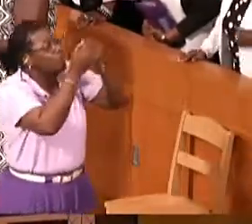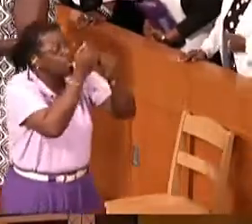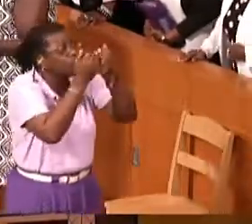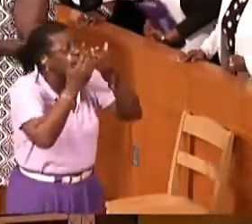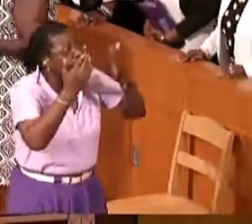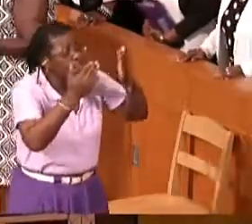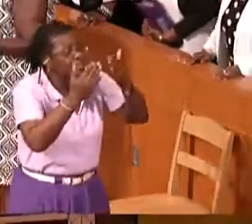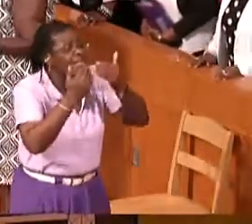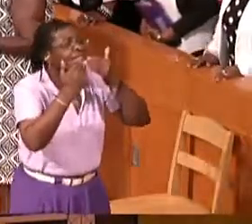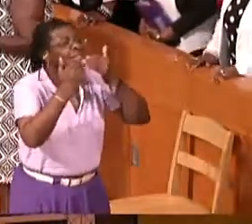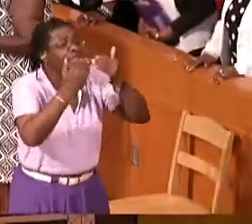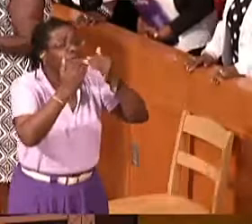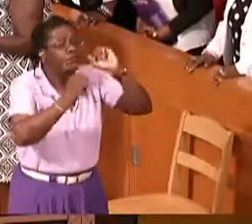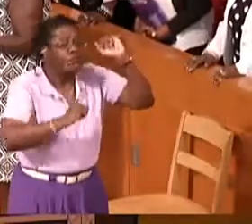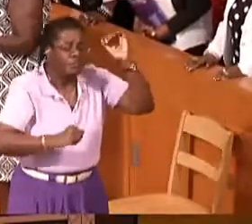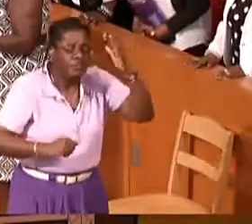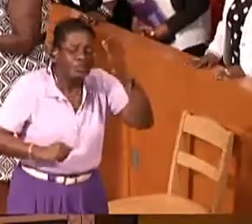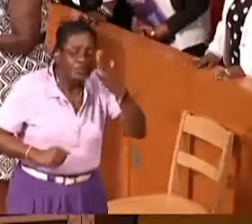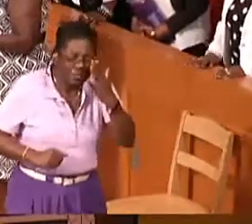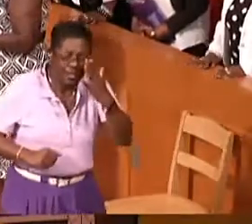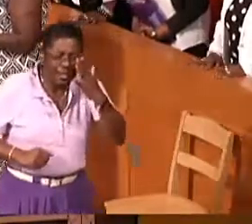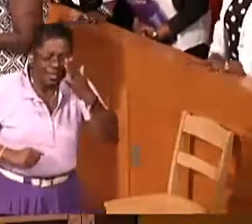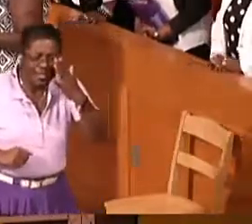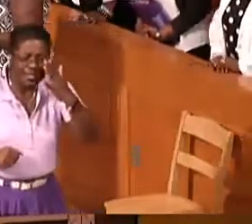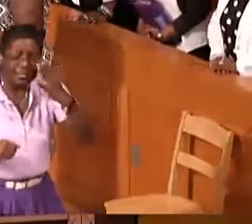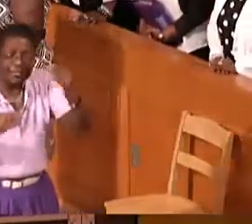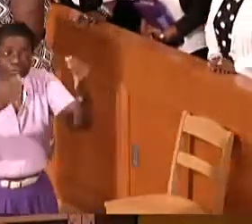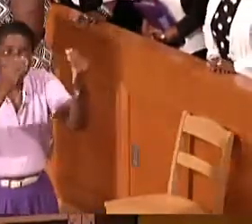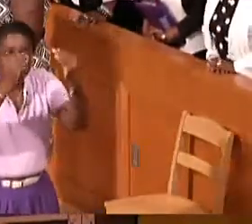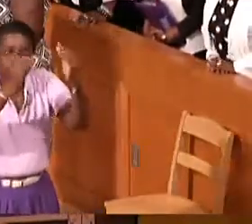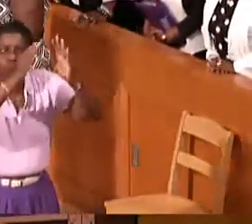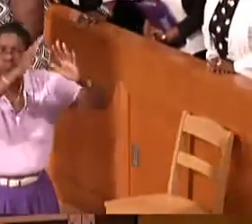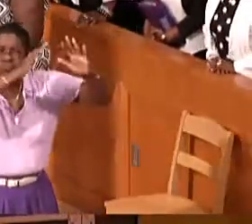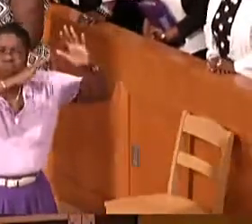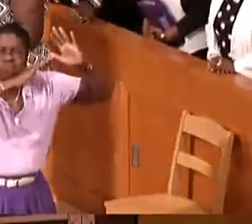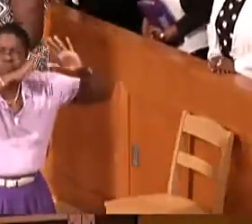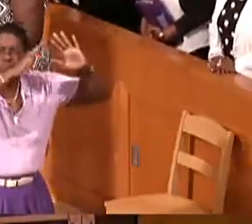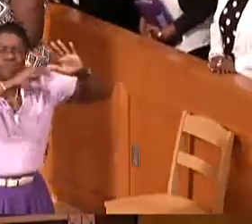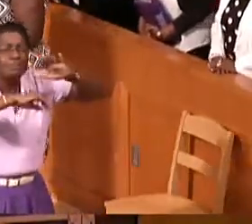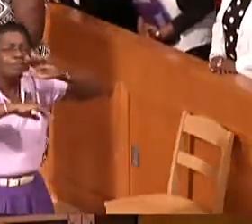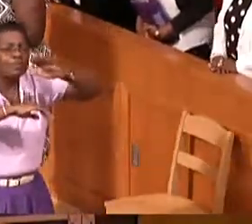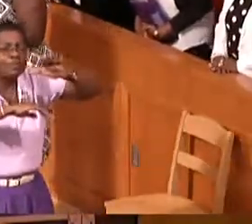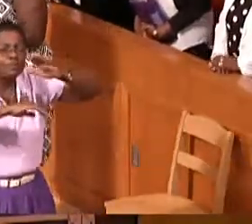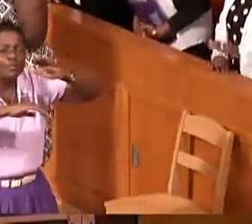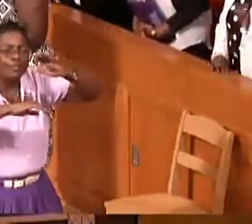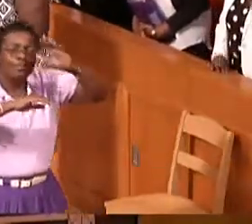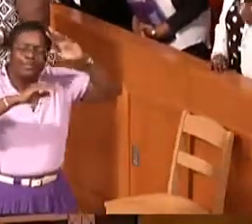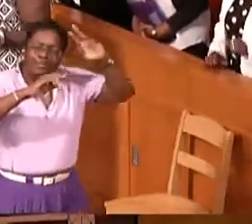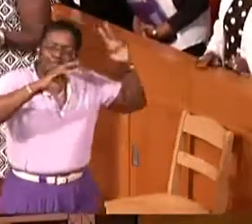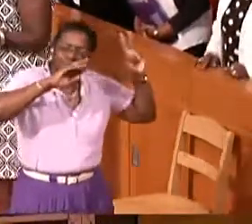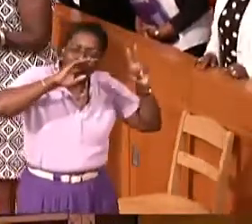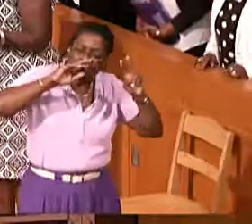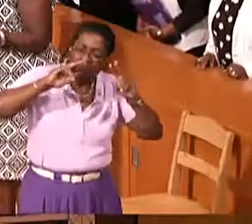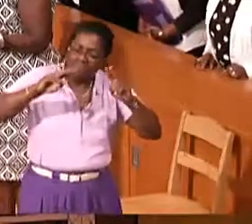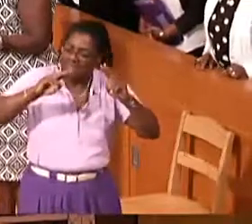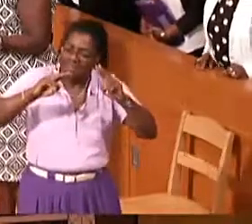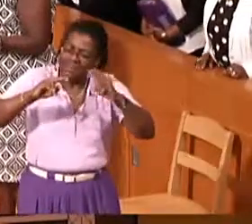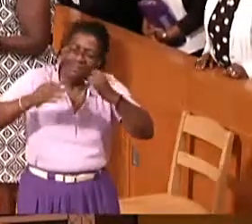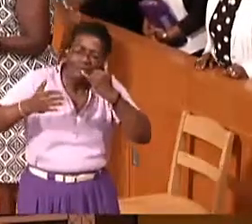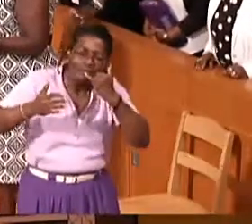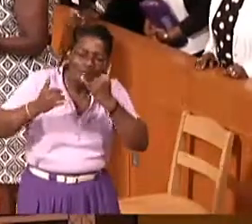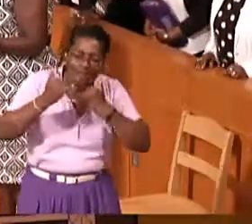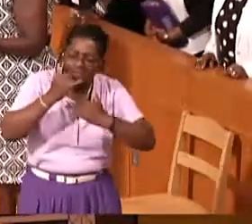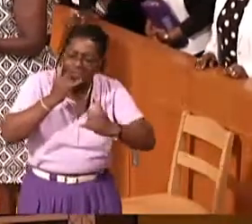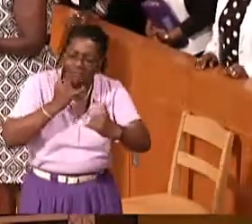Thank you for the grace that grandmother taught us was amazing, that looks beyond our faults